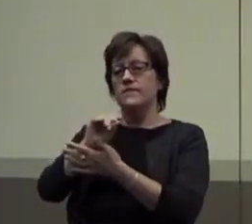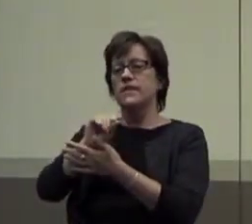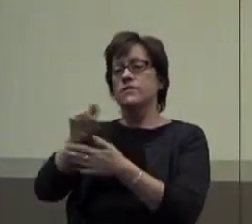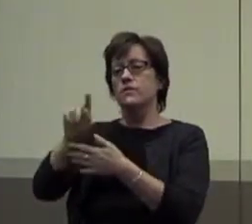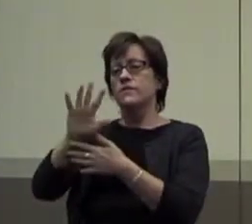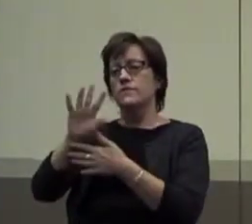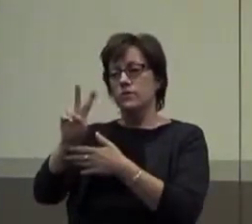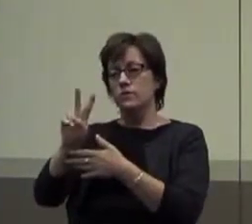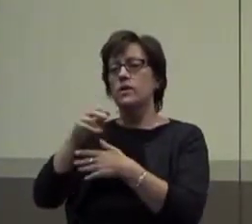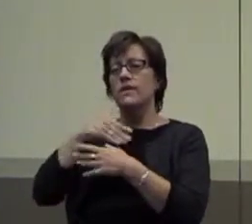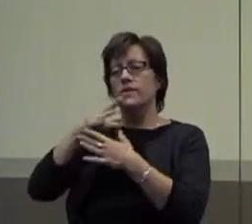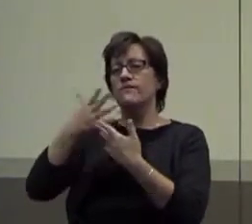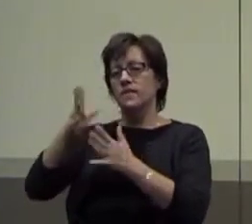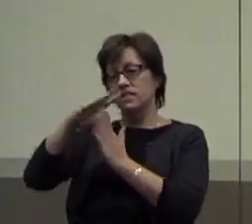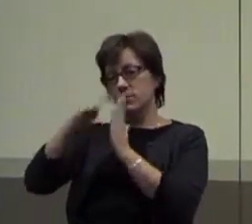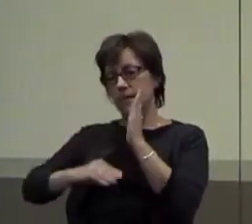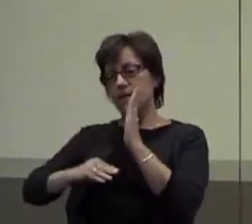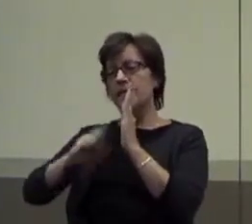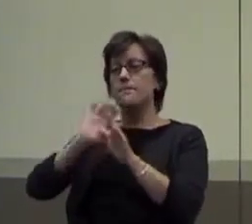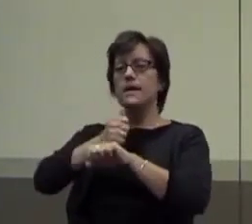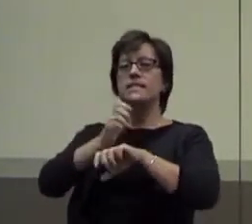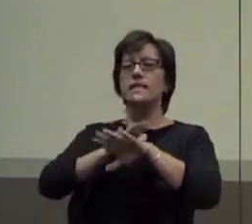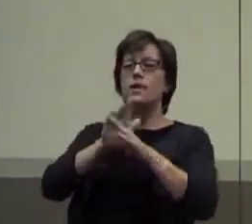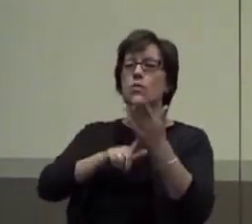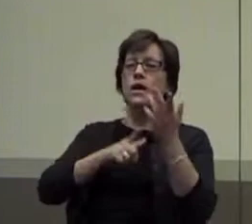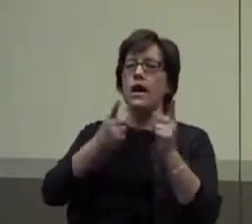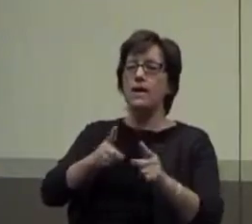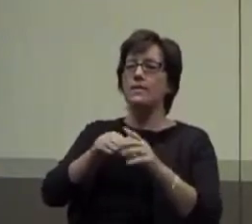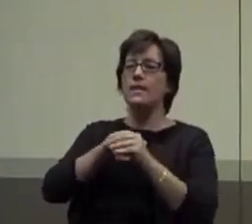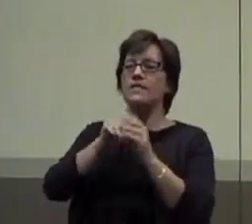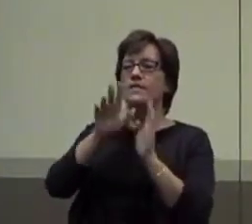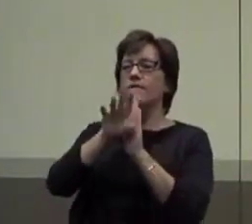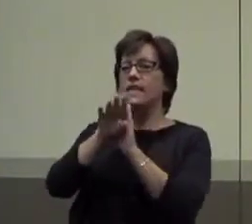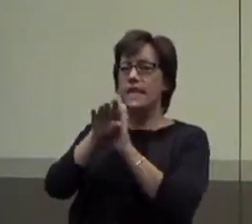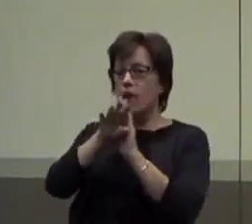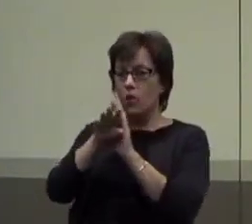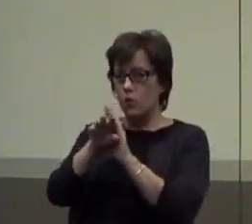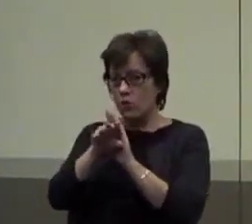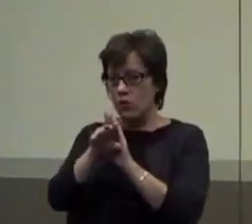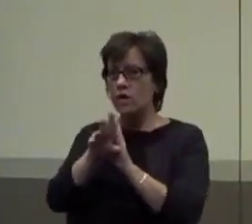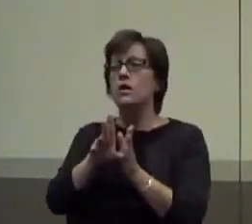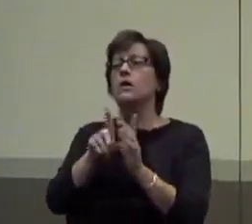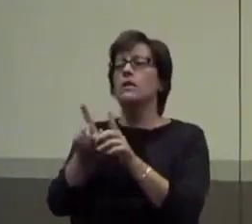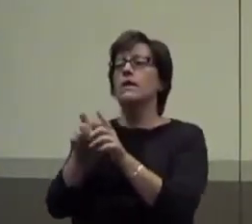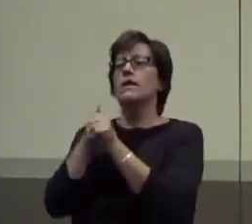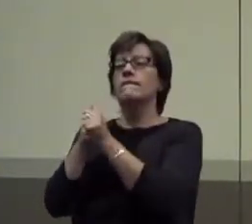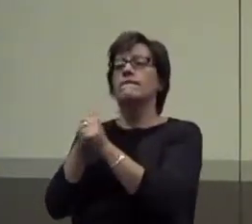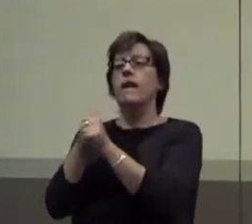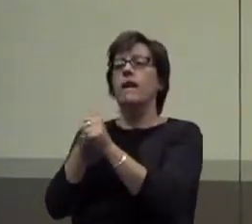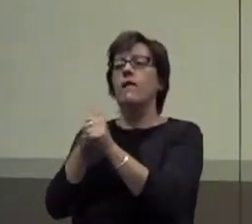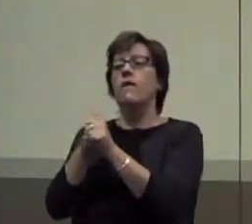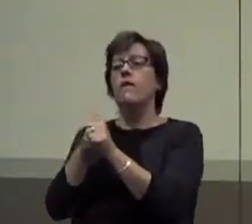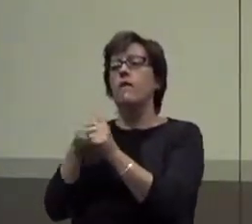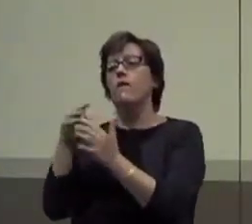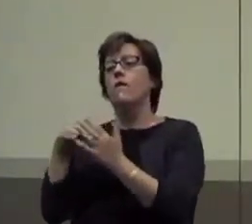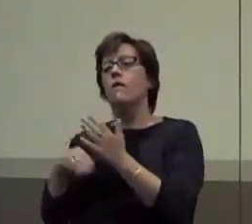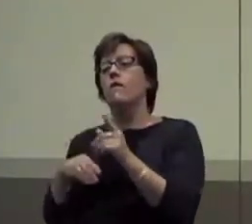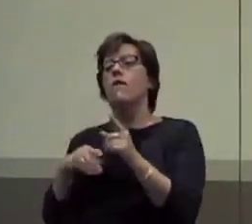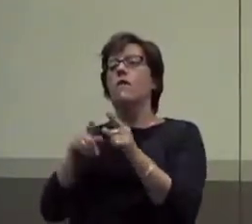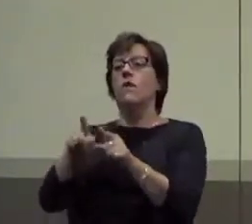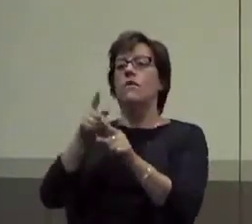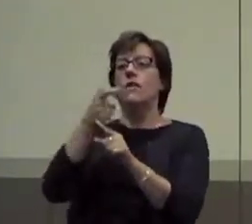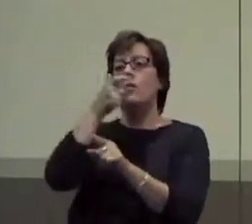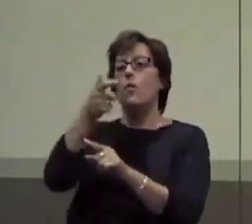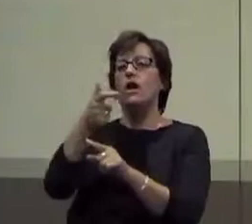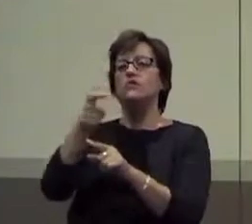based on the video, what happened in the video. And so they can follow along as they watch the video. And so I'm going to